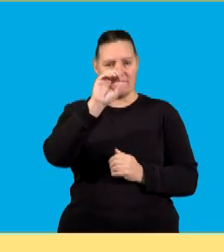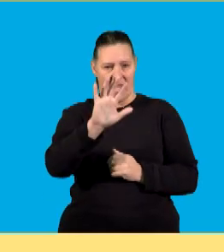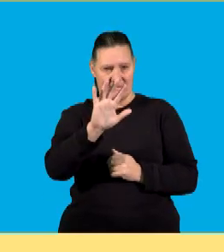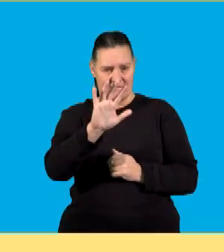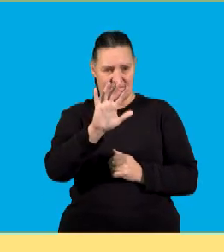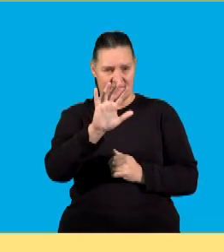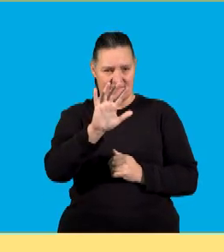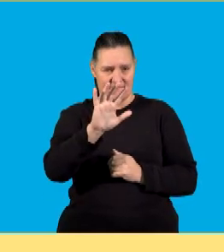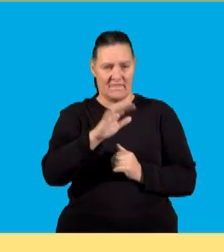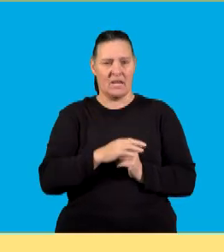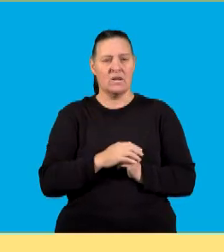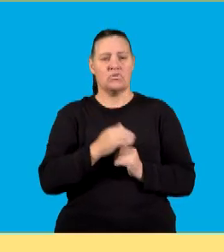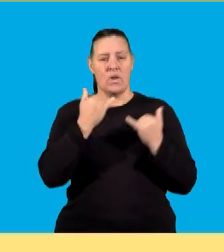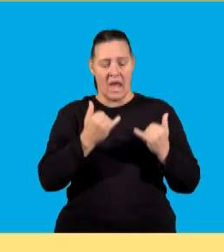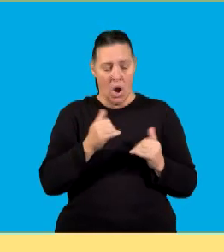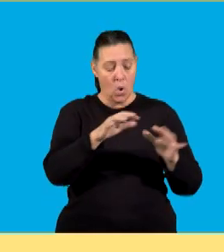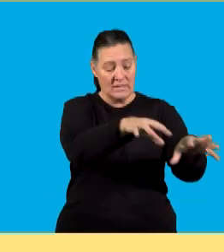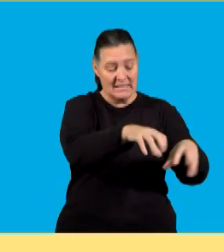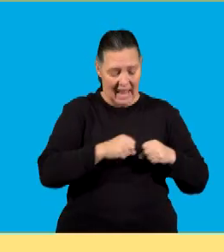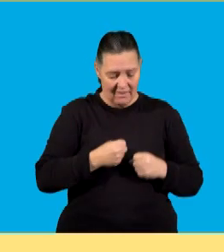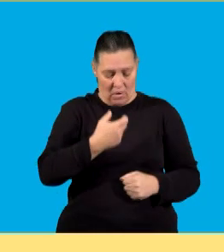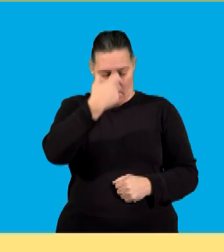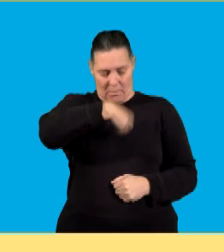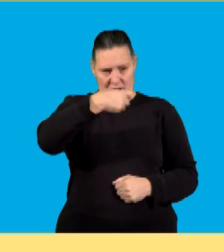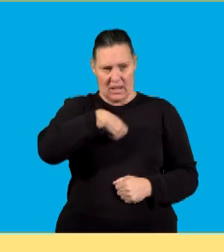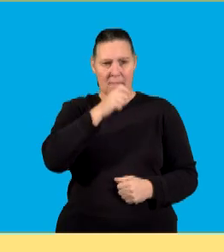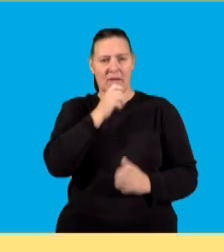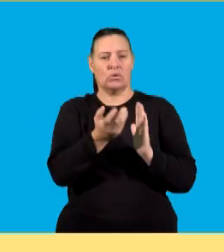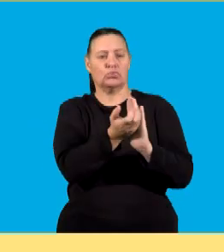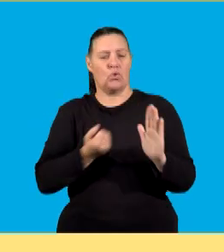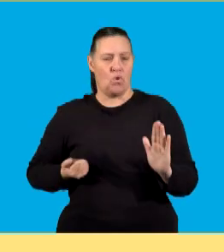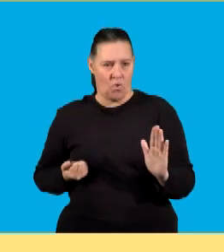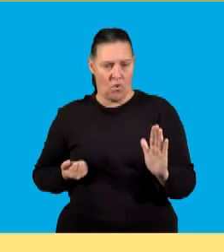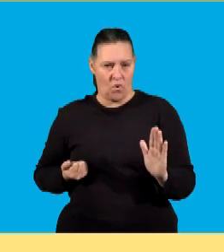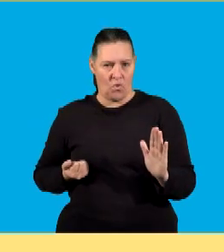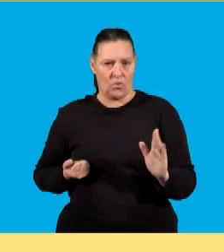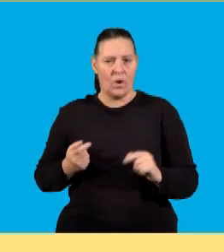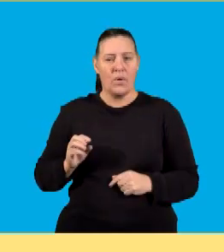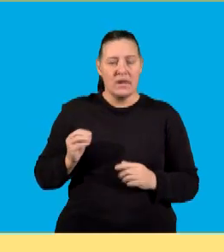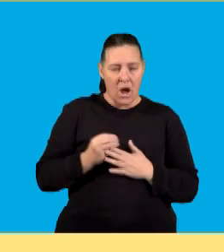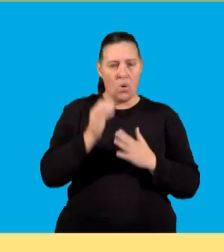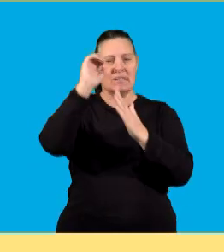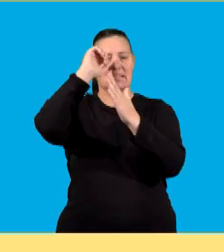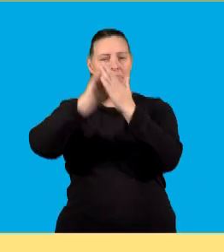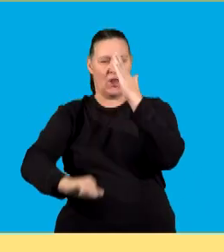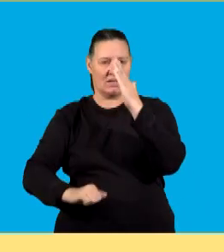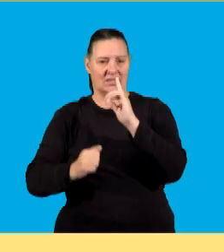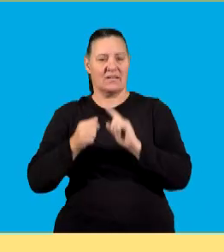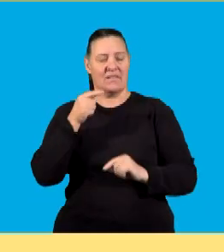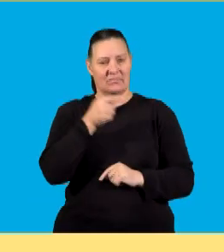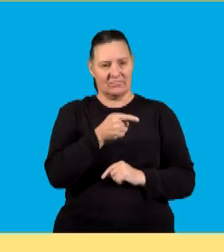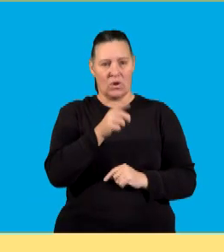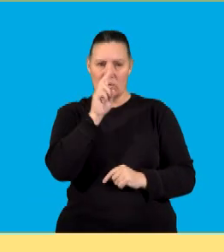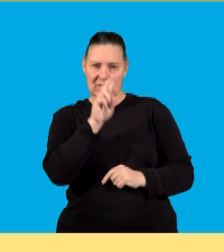when the owner takes goods for personal use, we call that drawings. We will come and we will subtract